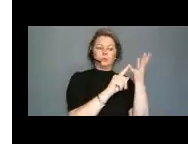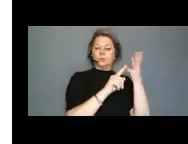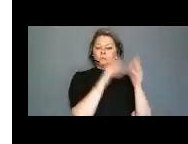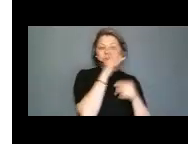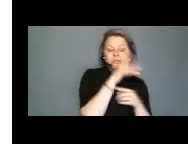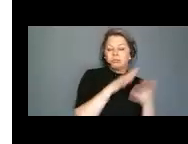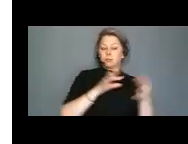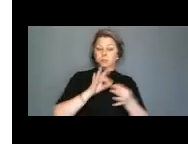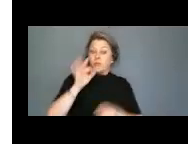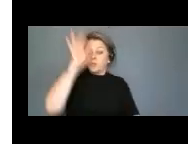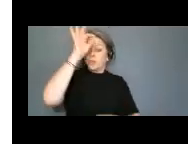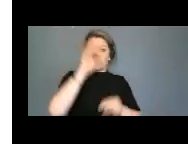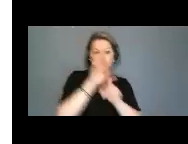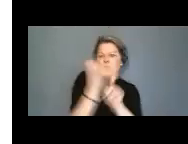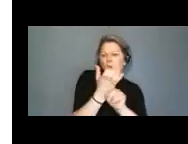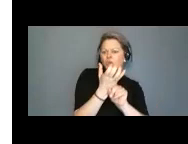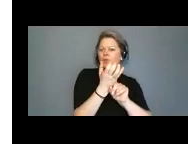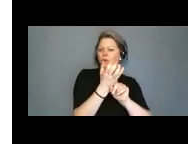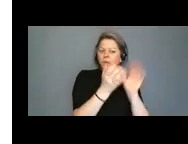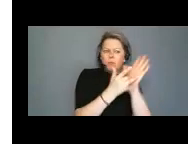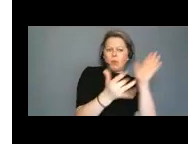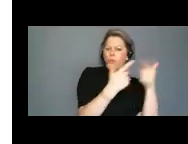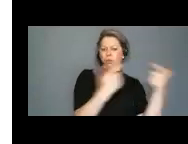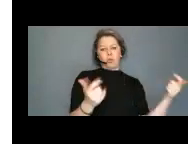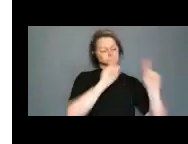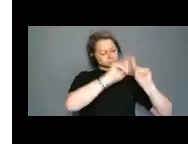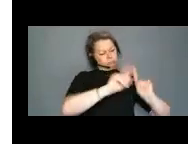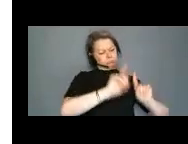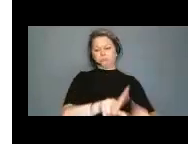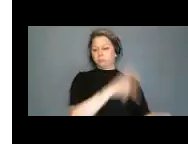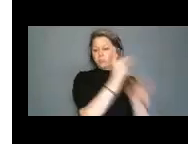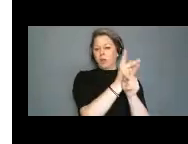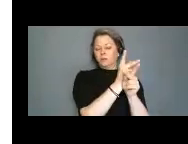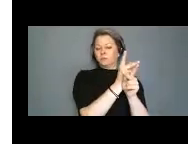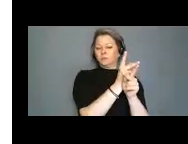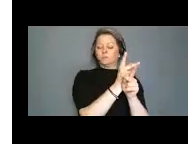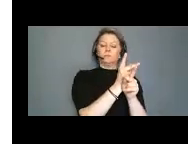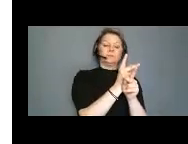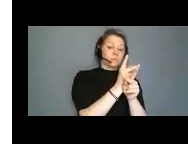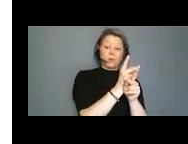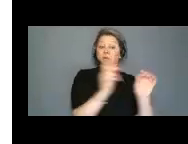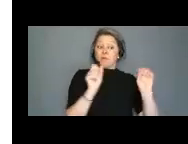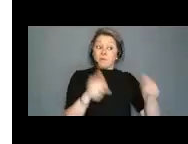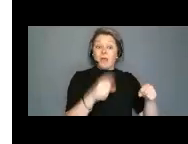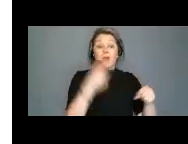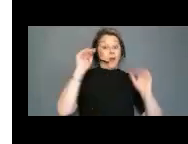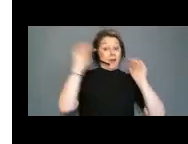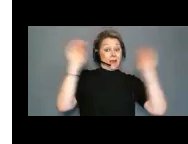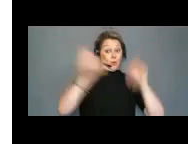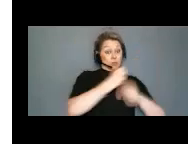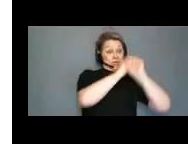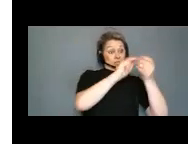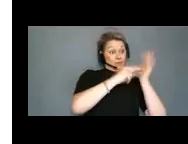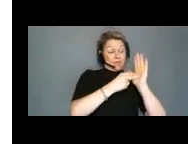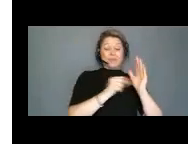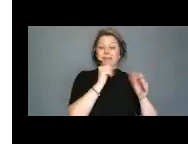well as spiritual. And of course, those forms of abuse could occur in any context with or without capacity, but for adult protection purposes, a lack of